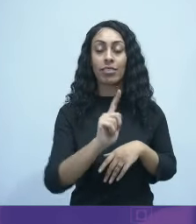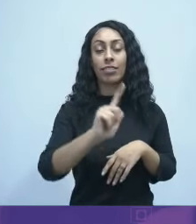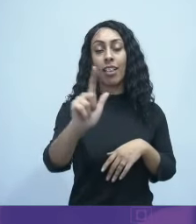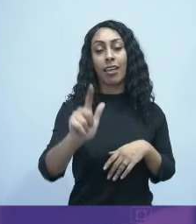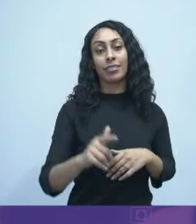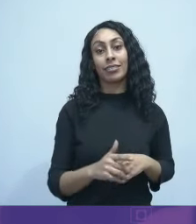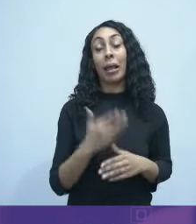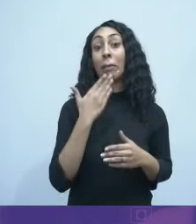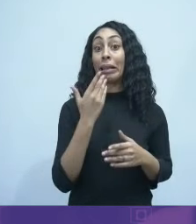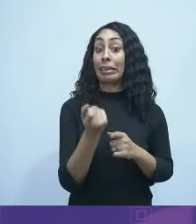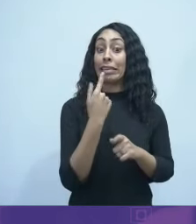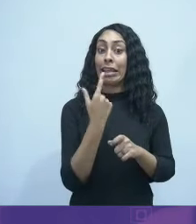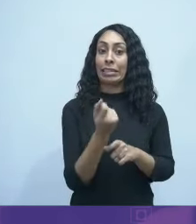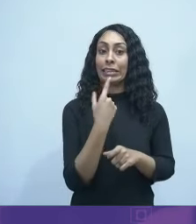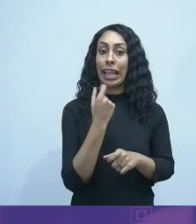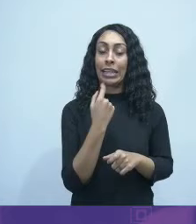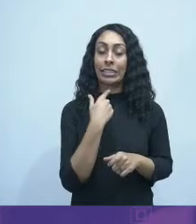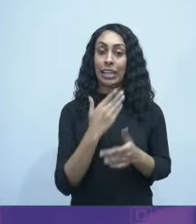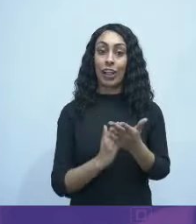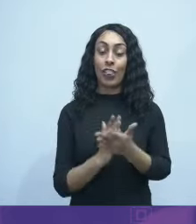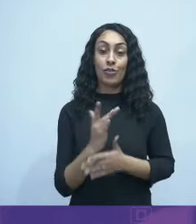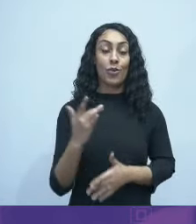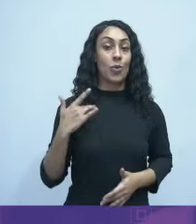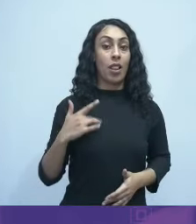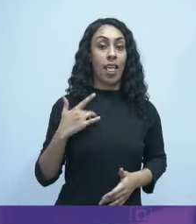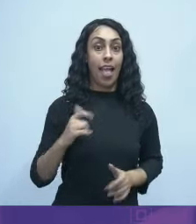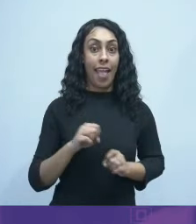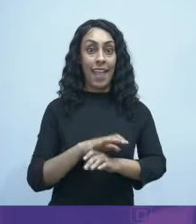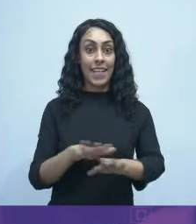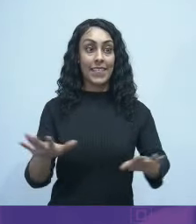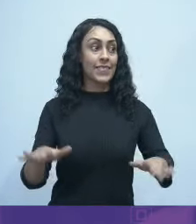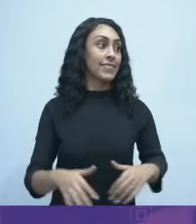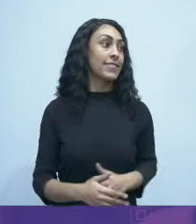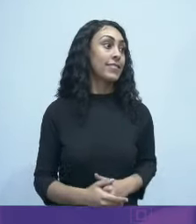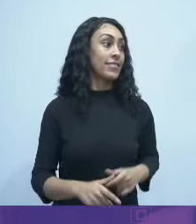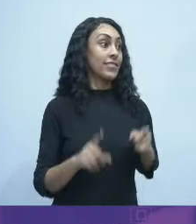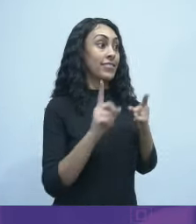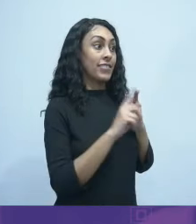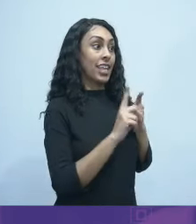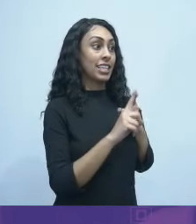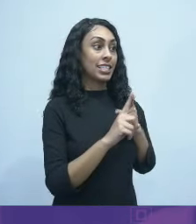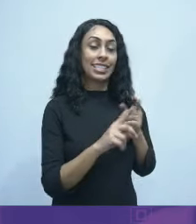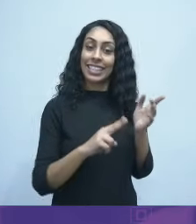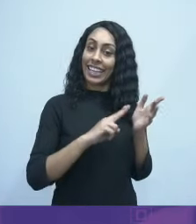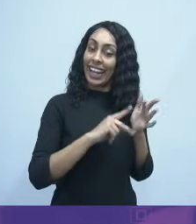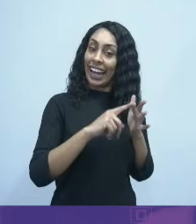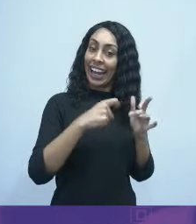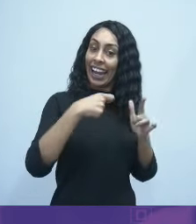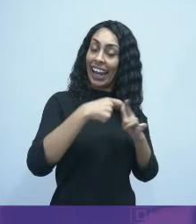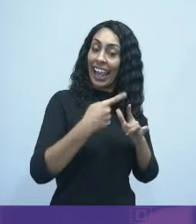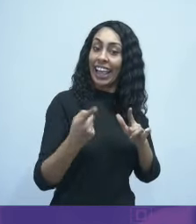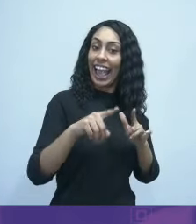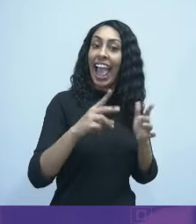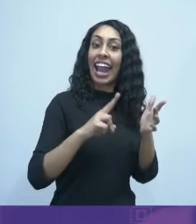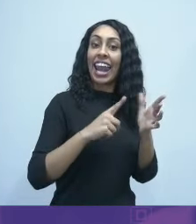do keep sending them in as we are coming to you live. First of all, Nick and Abid,